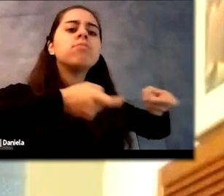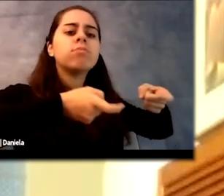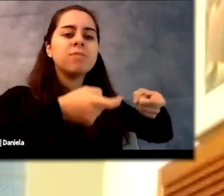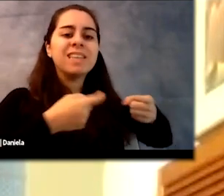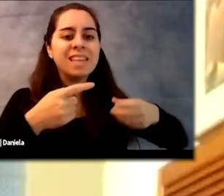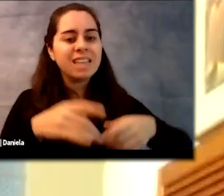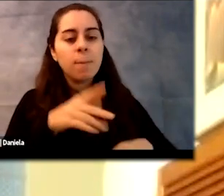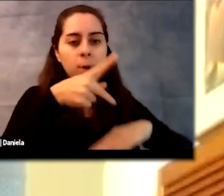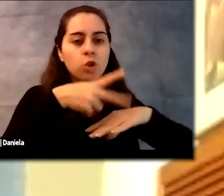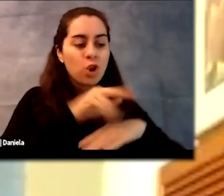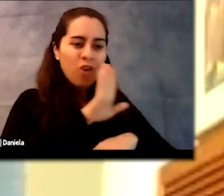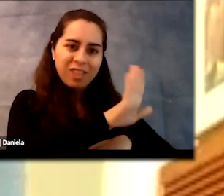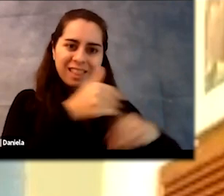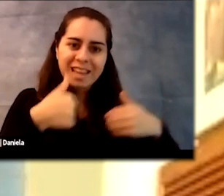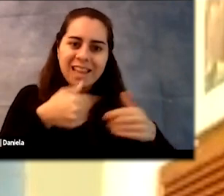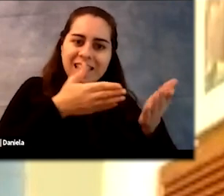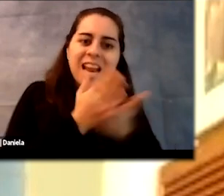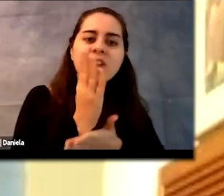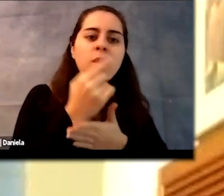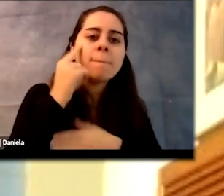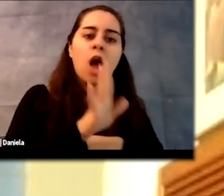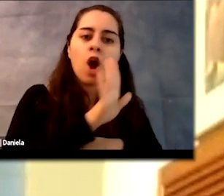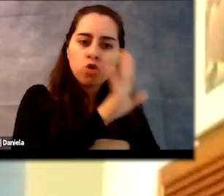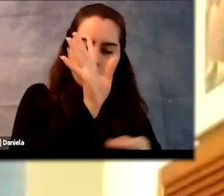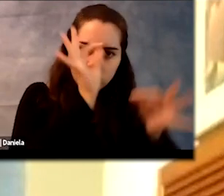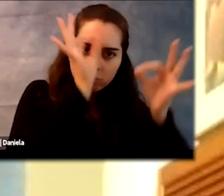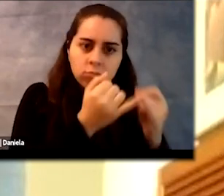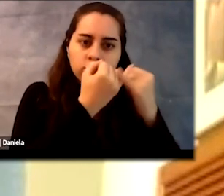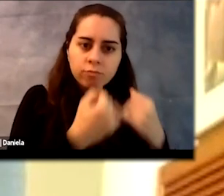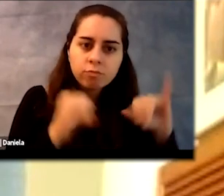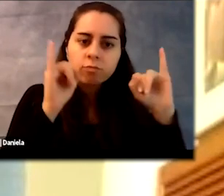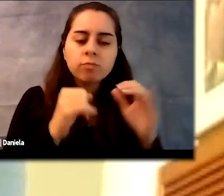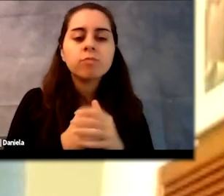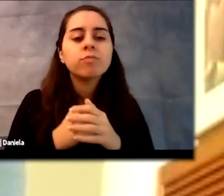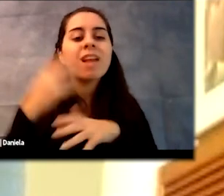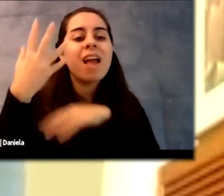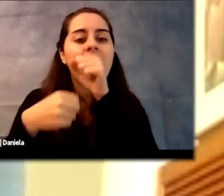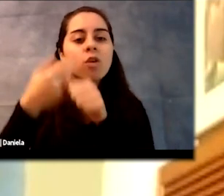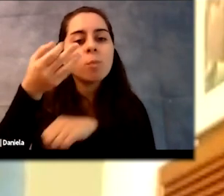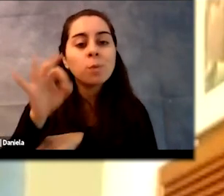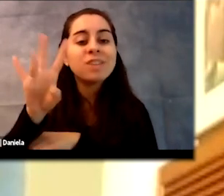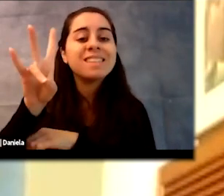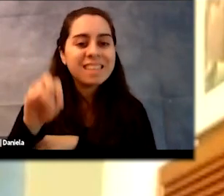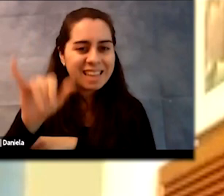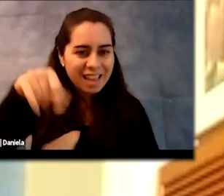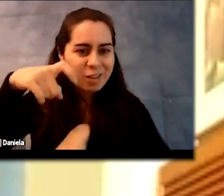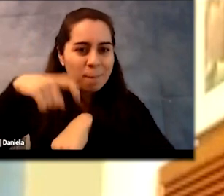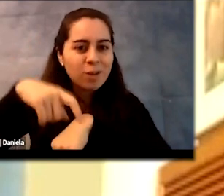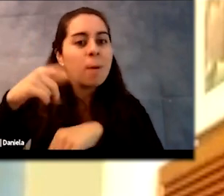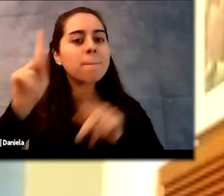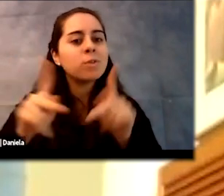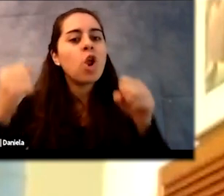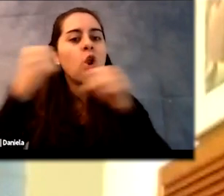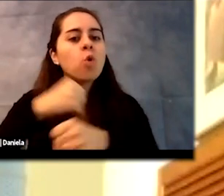self-determination. The 70s were also the years of young people organizing against the Vietnam War and for women's rights. In